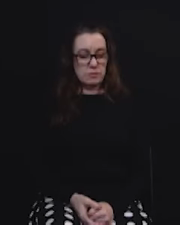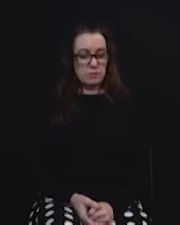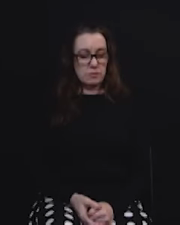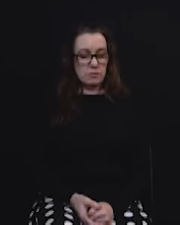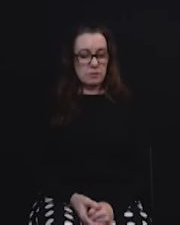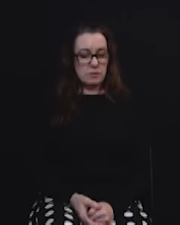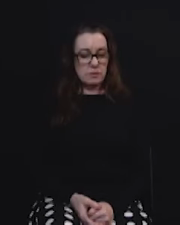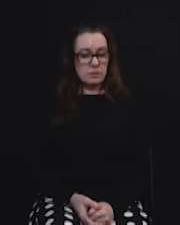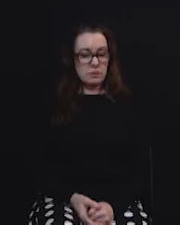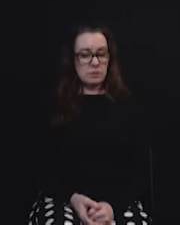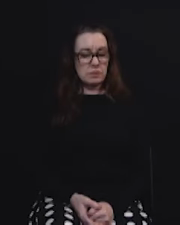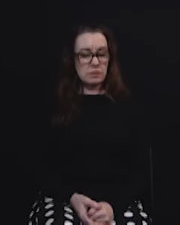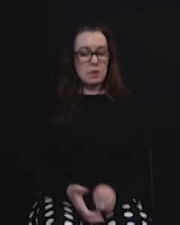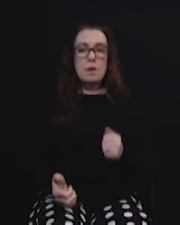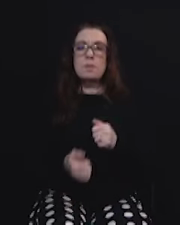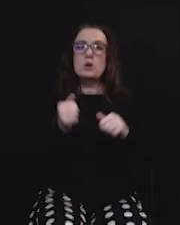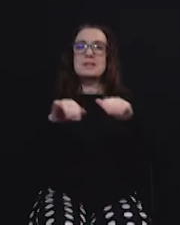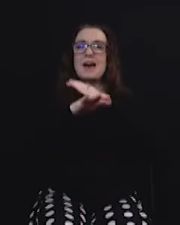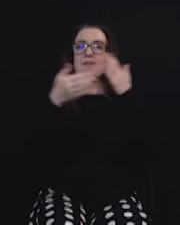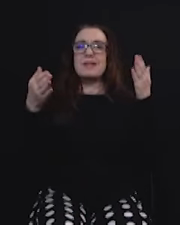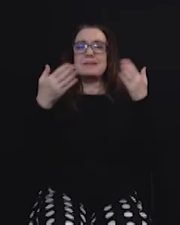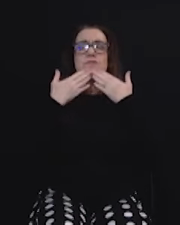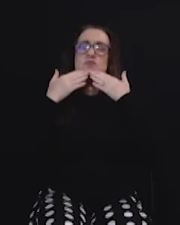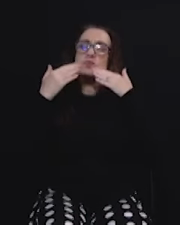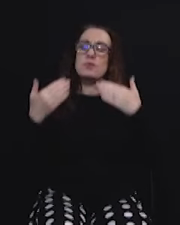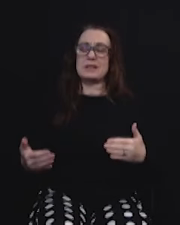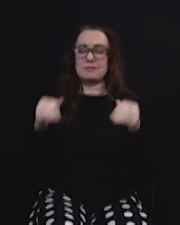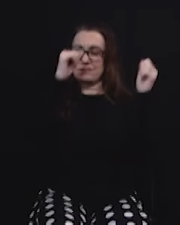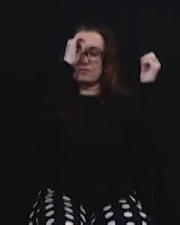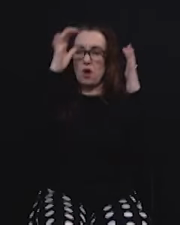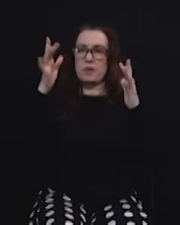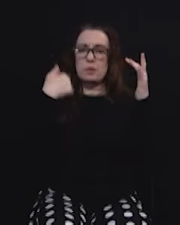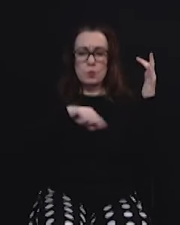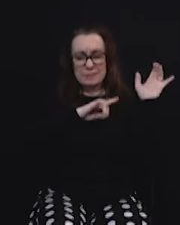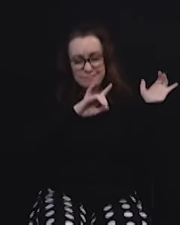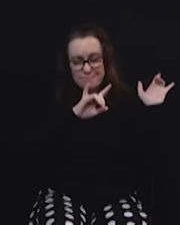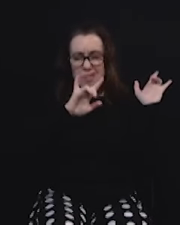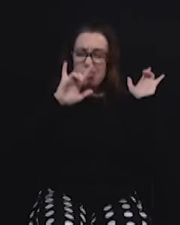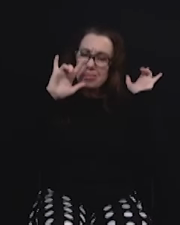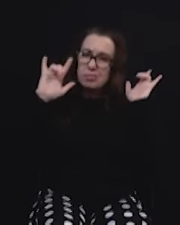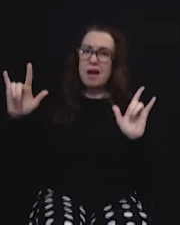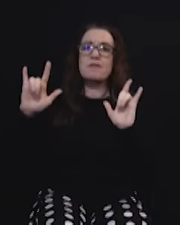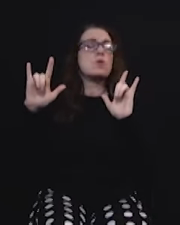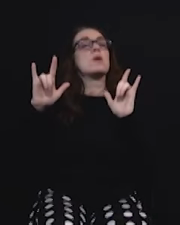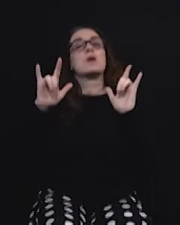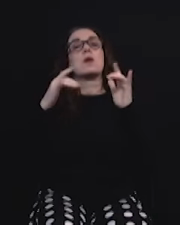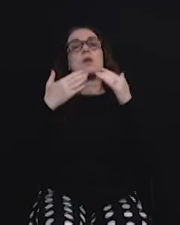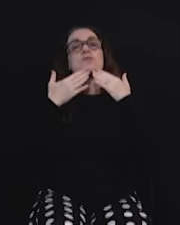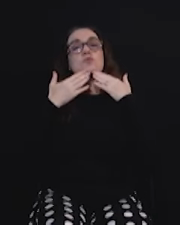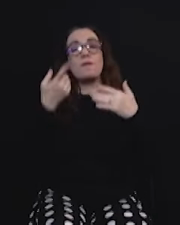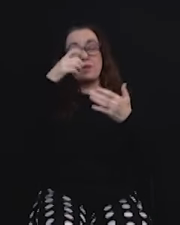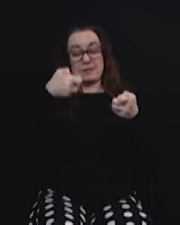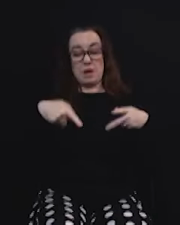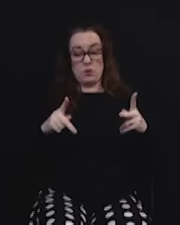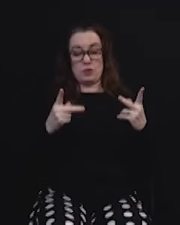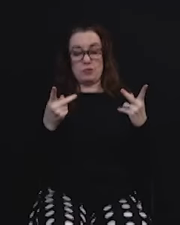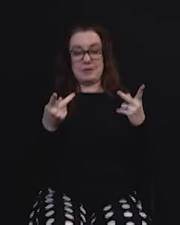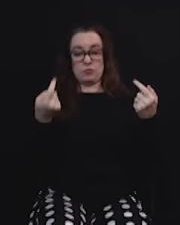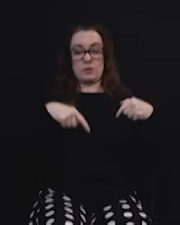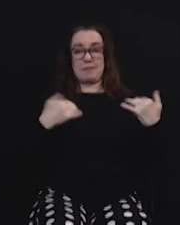Most heavenly and gracious Father, Lord, we love you. We are so grateful for an opportunity to come to this, your